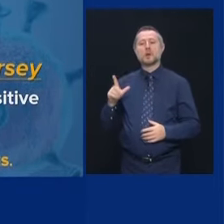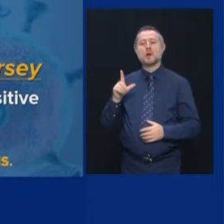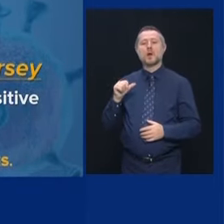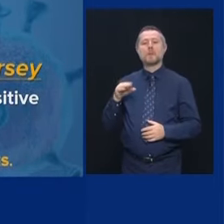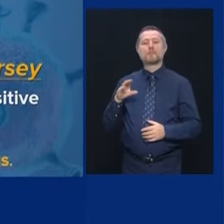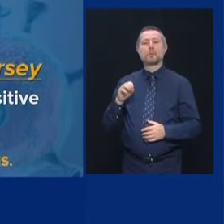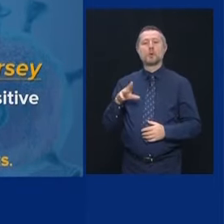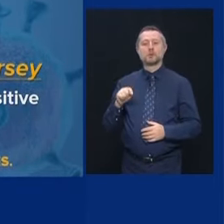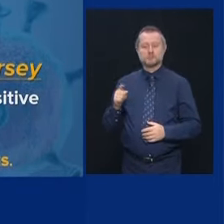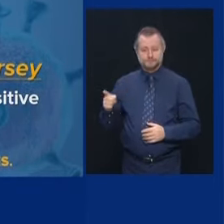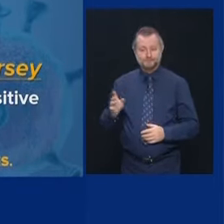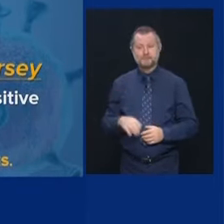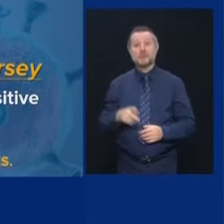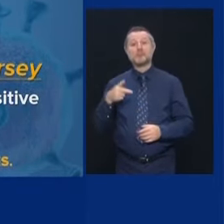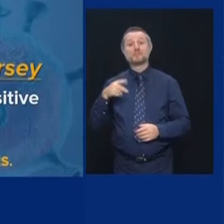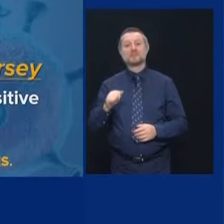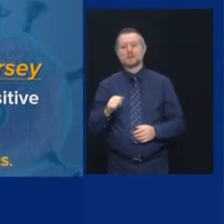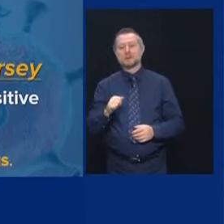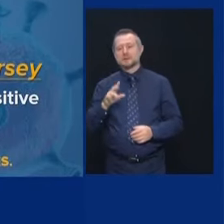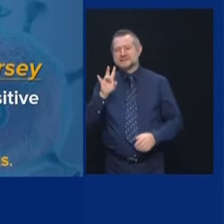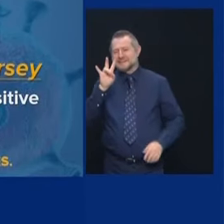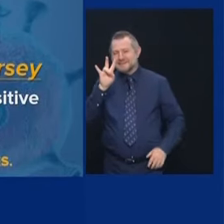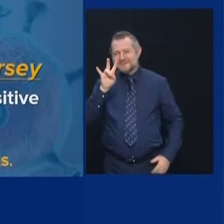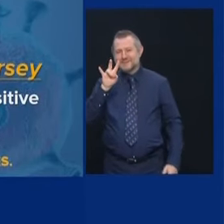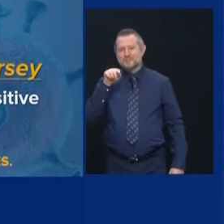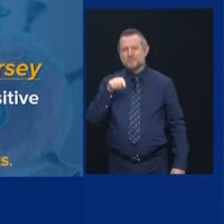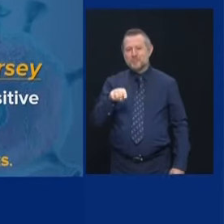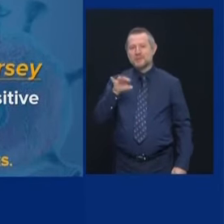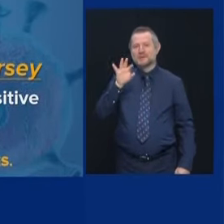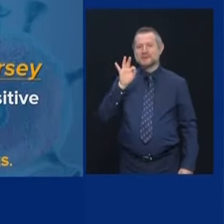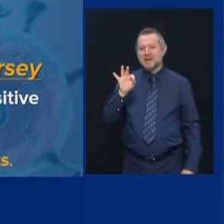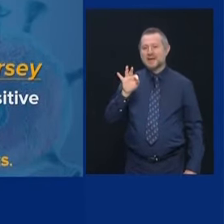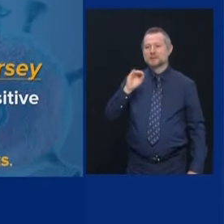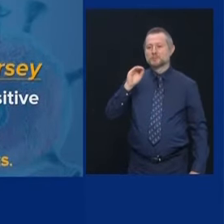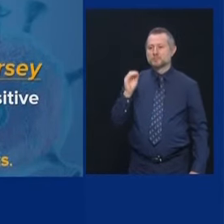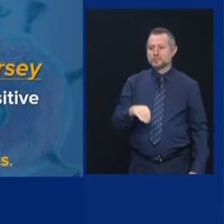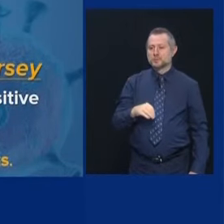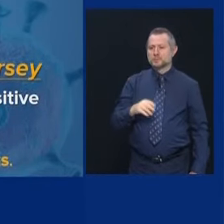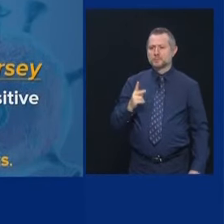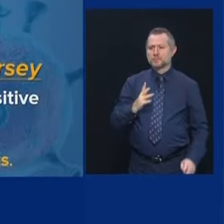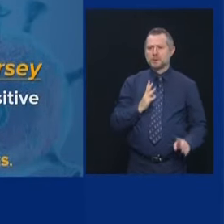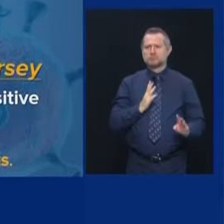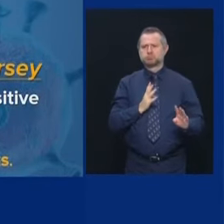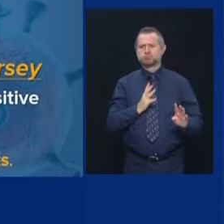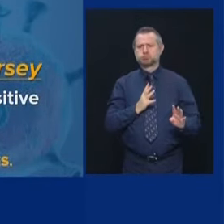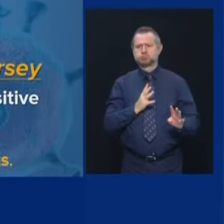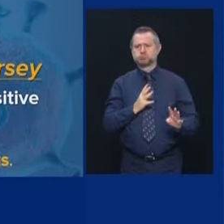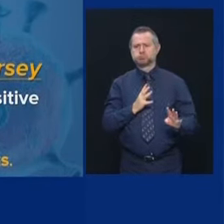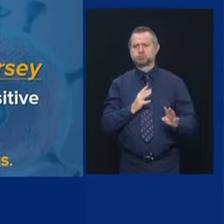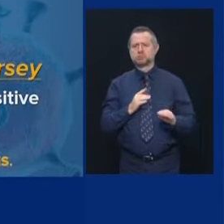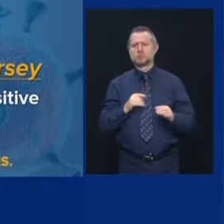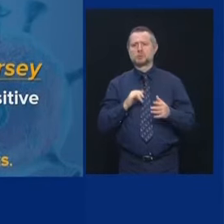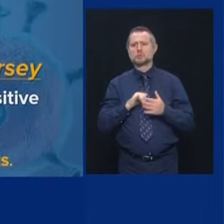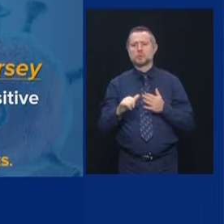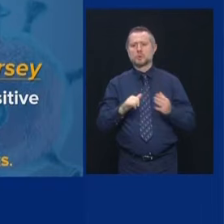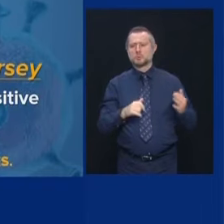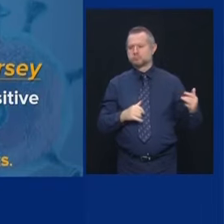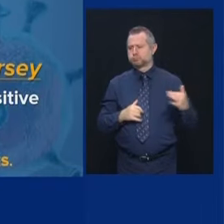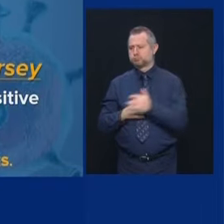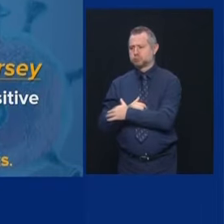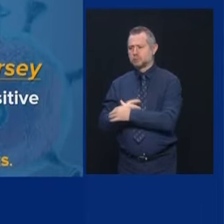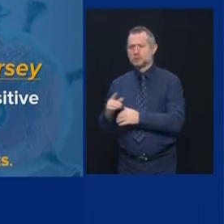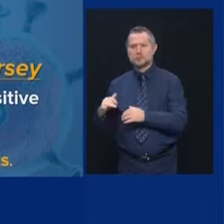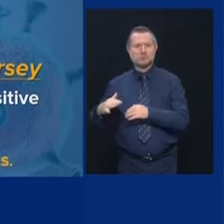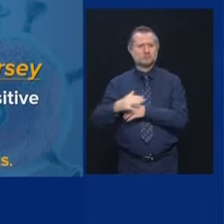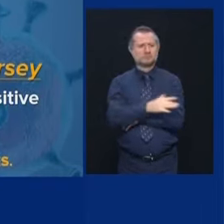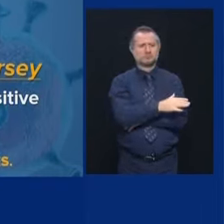7.9%. We have people coming in and out of here every day from these states. We have people